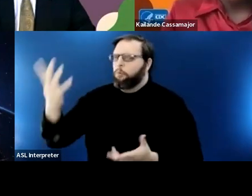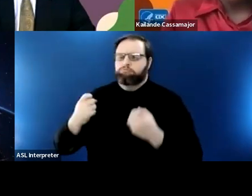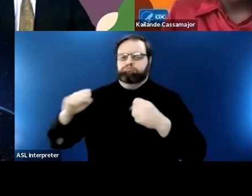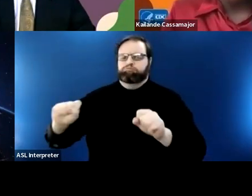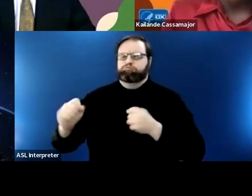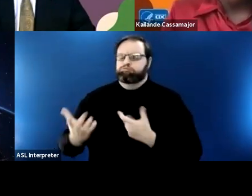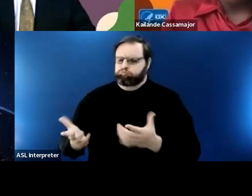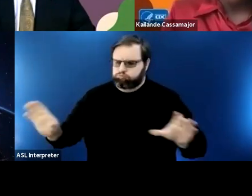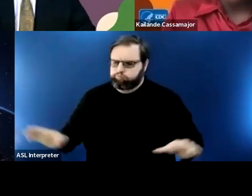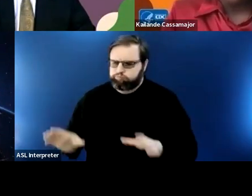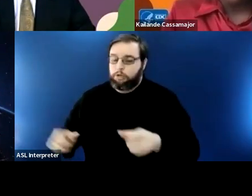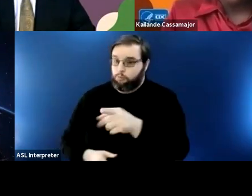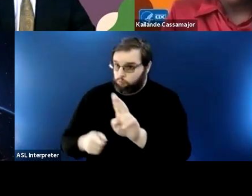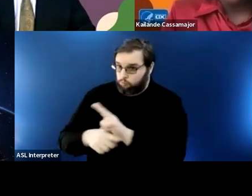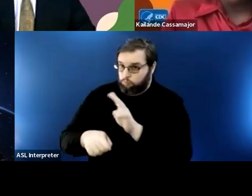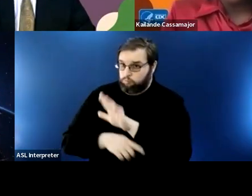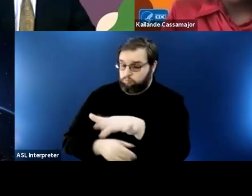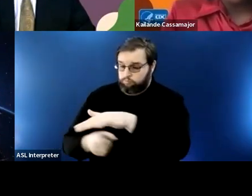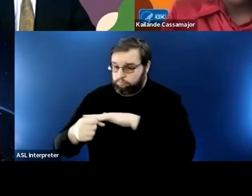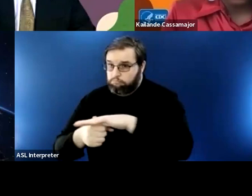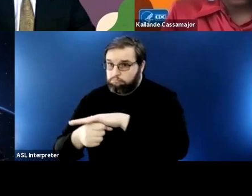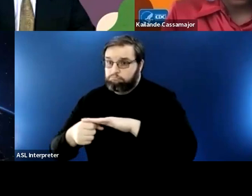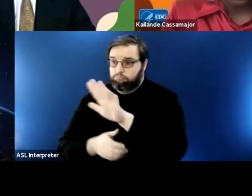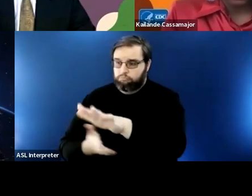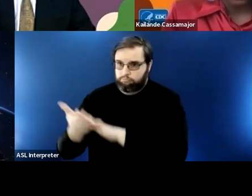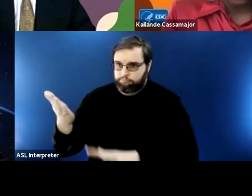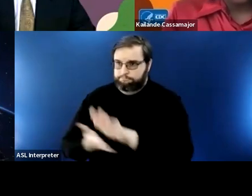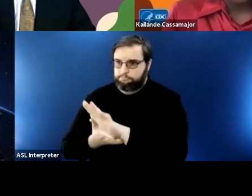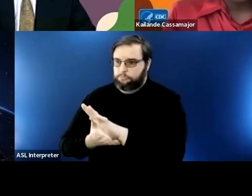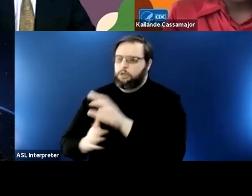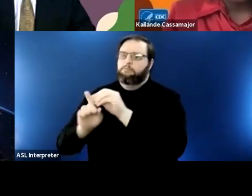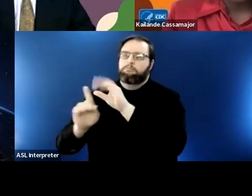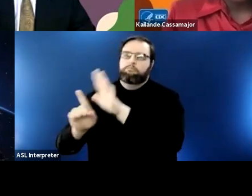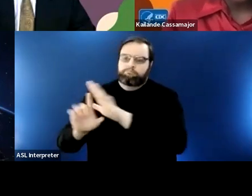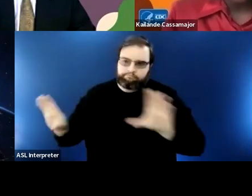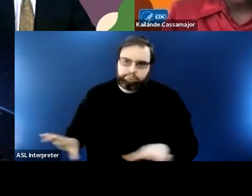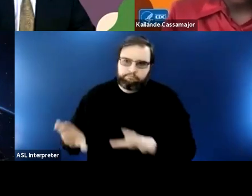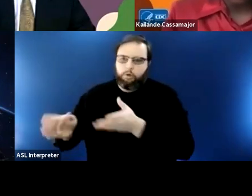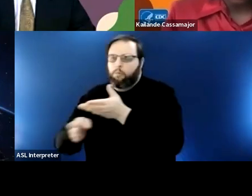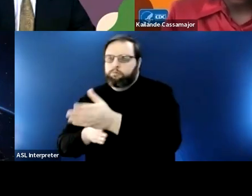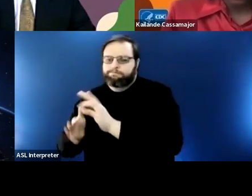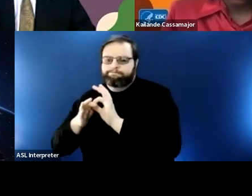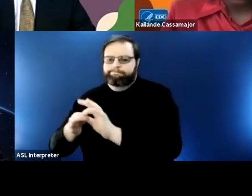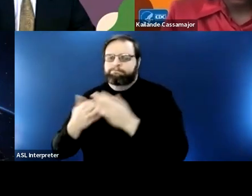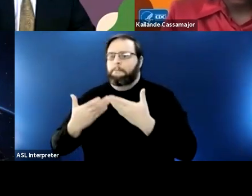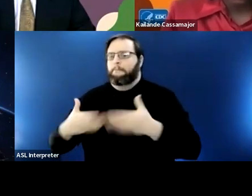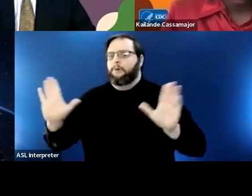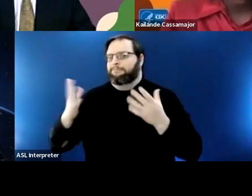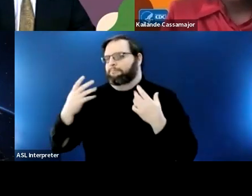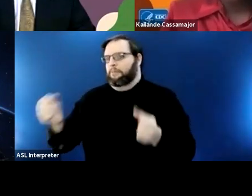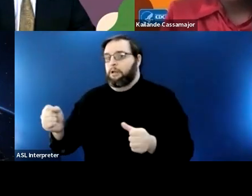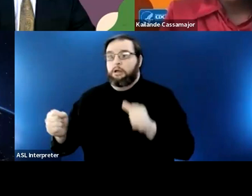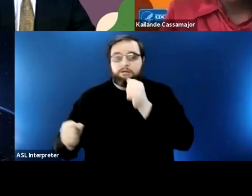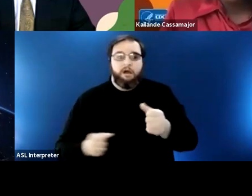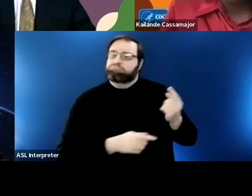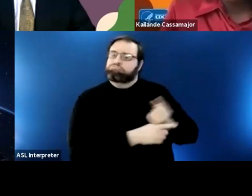strategies that you use at your institution to expose and encourage careers in public health that may not be the traditional ones that